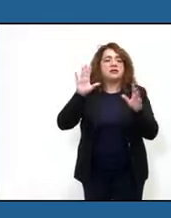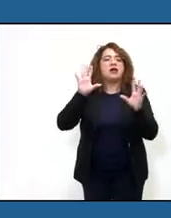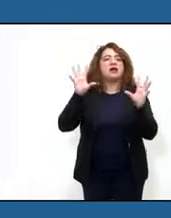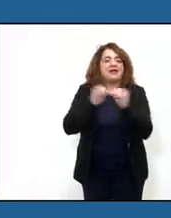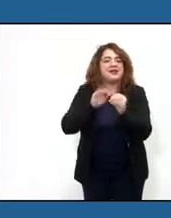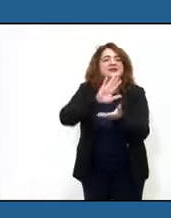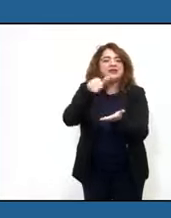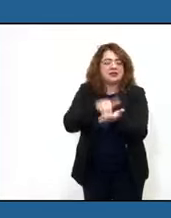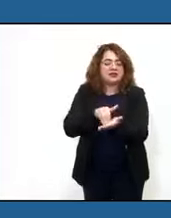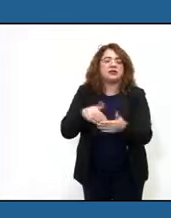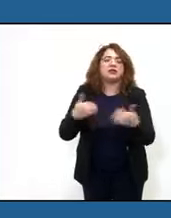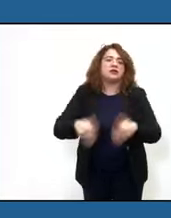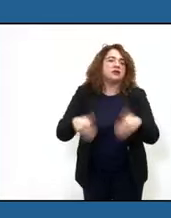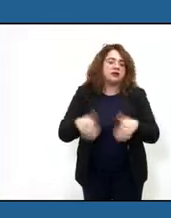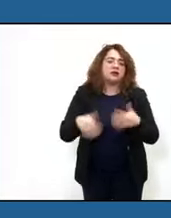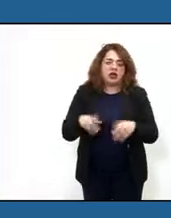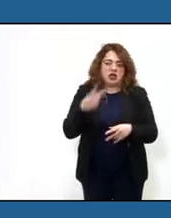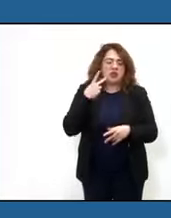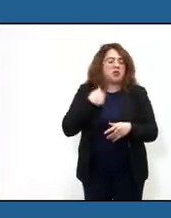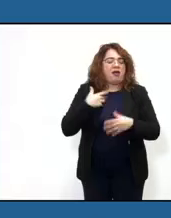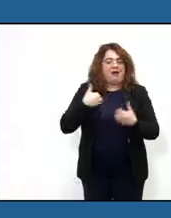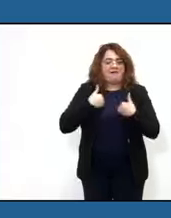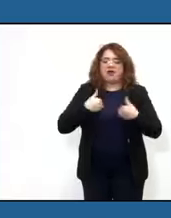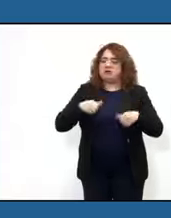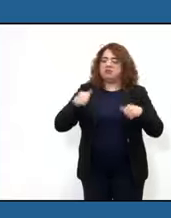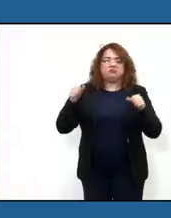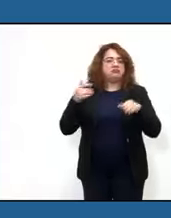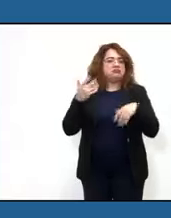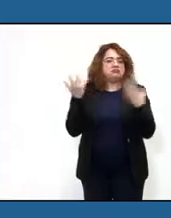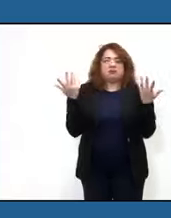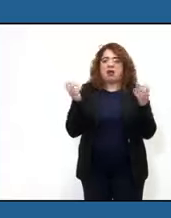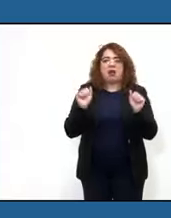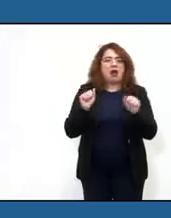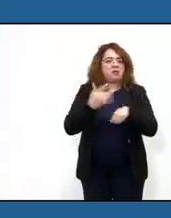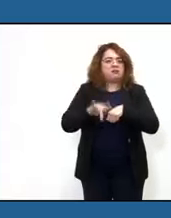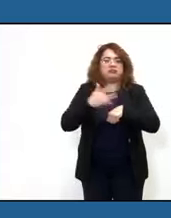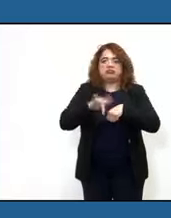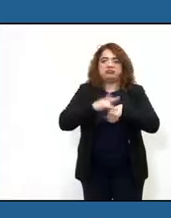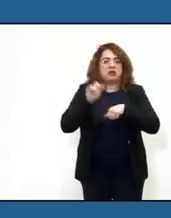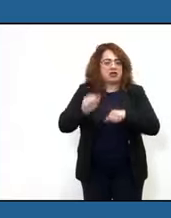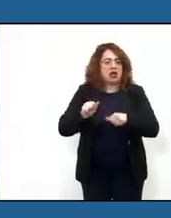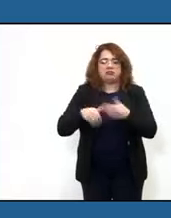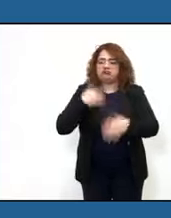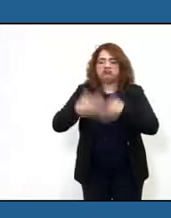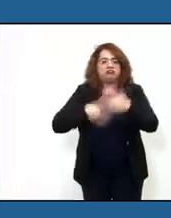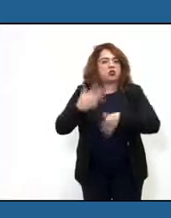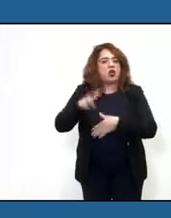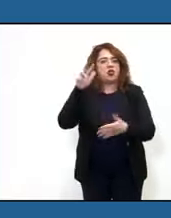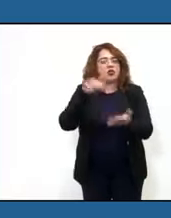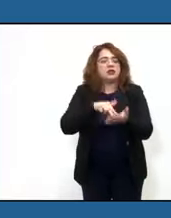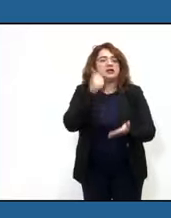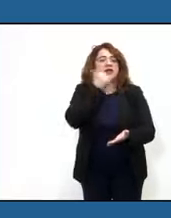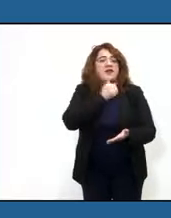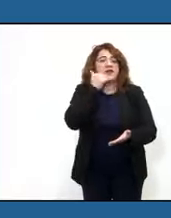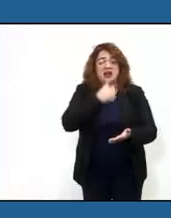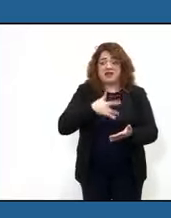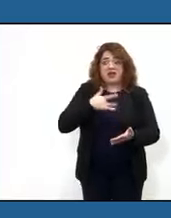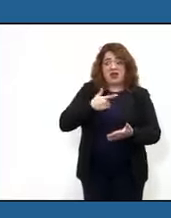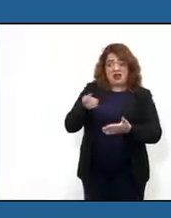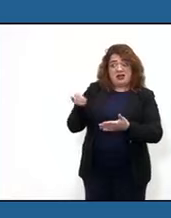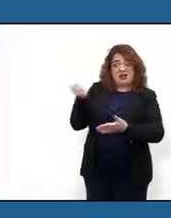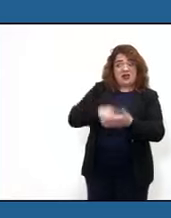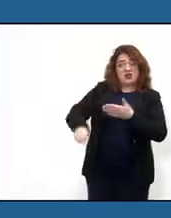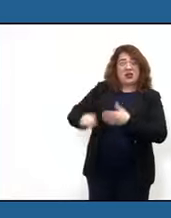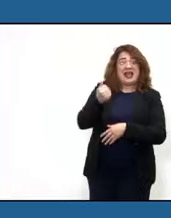than we've received vaccine for. It's very encouraging to think that by this time next week, we'll do an additional